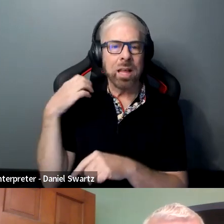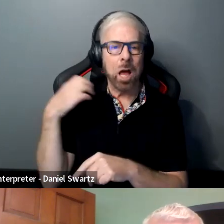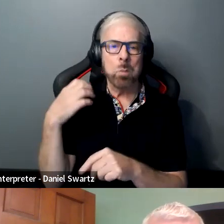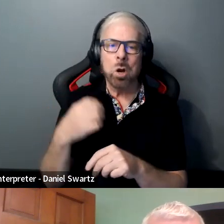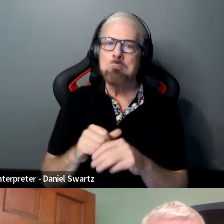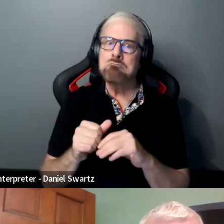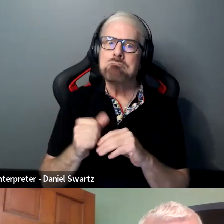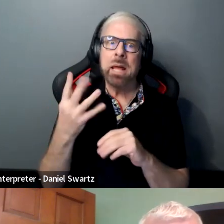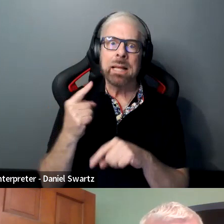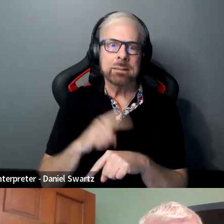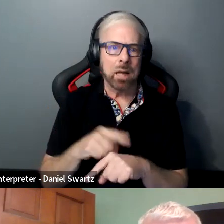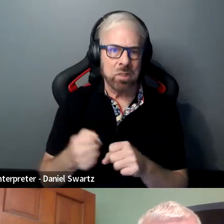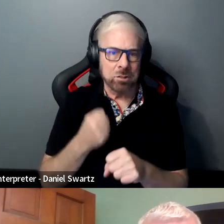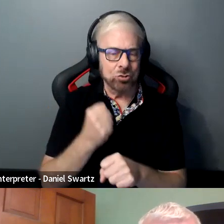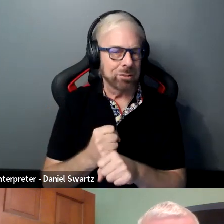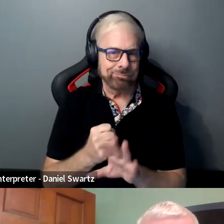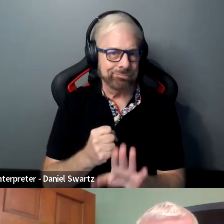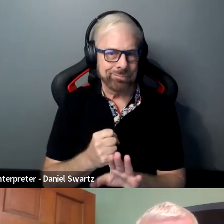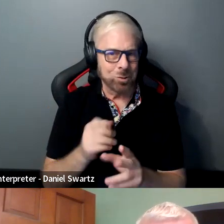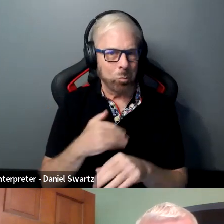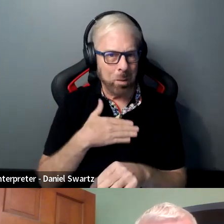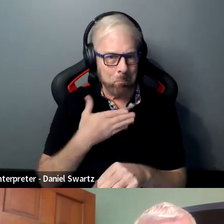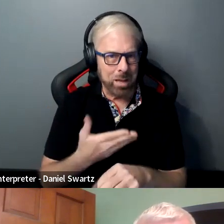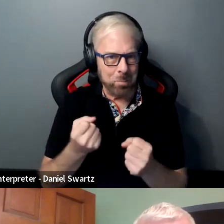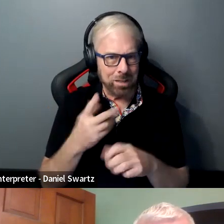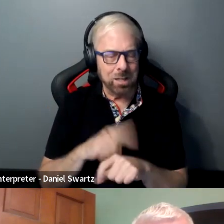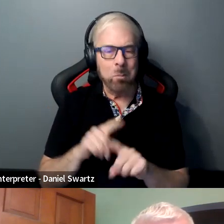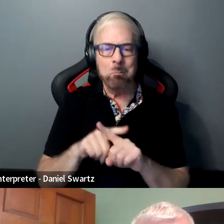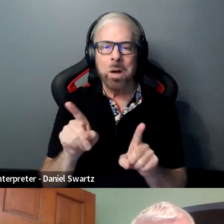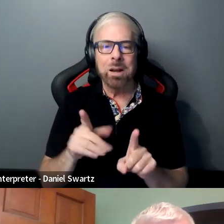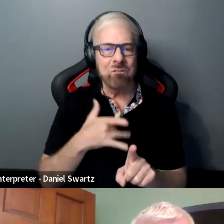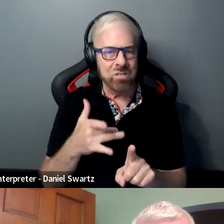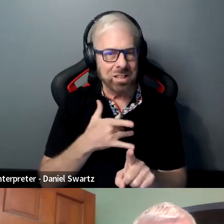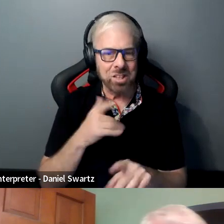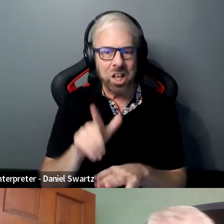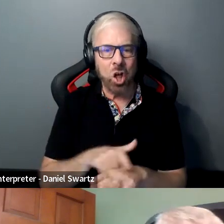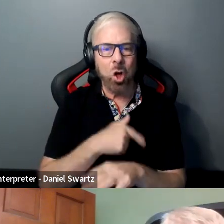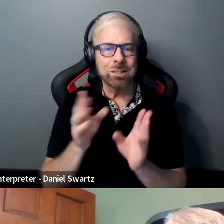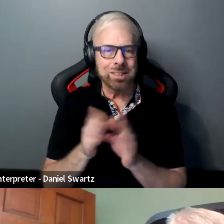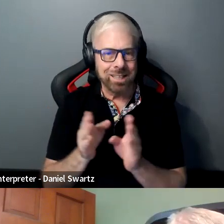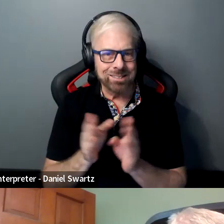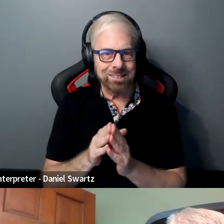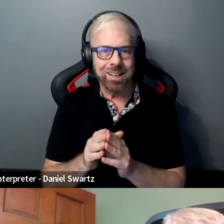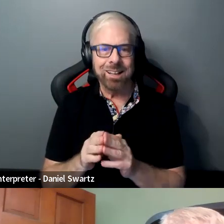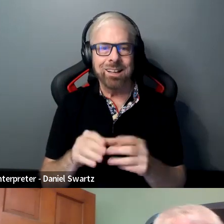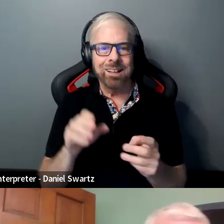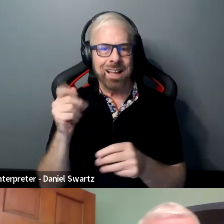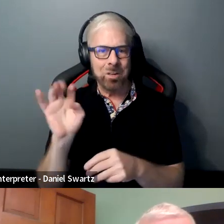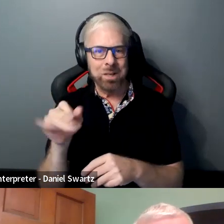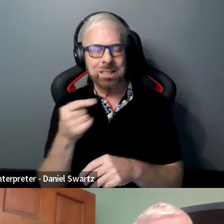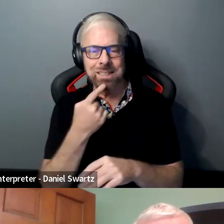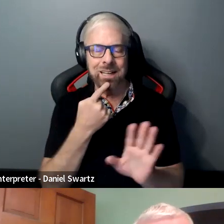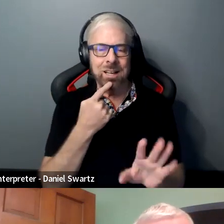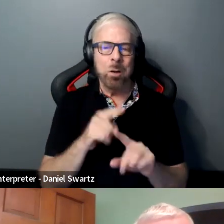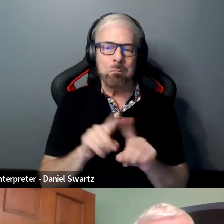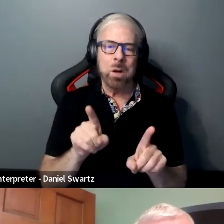to admit already, but it has been, feels like a long session, as Amy pointed out. So I can kind of relate to that, although they